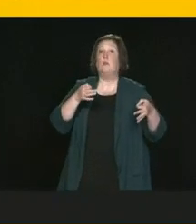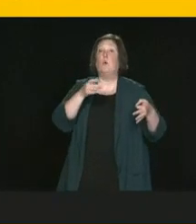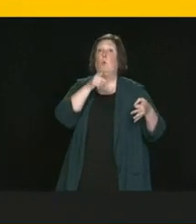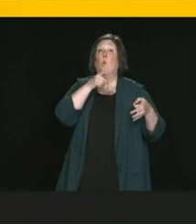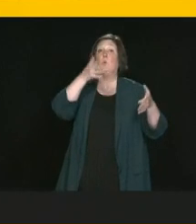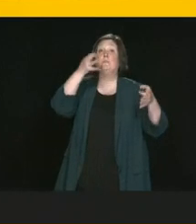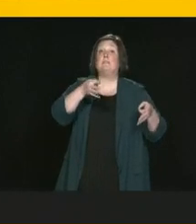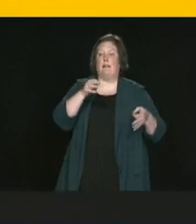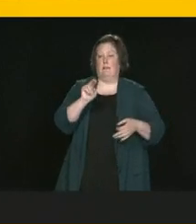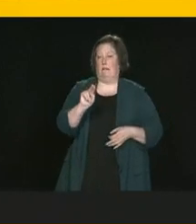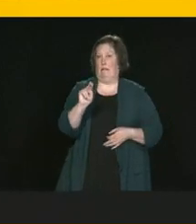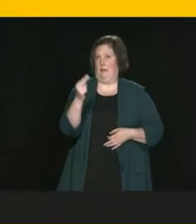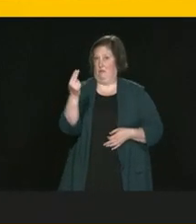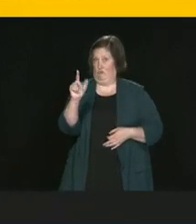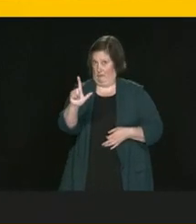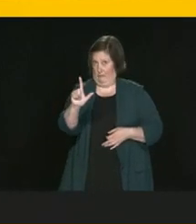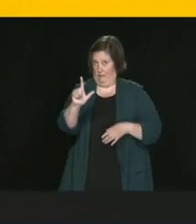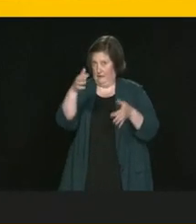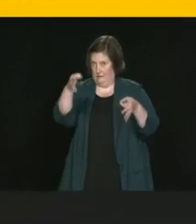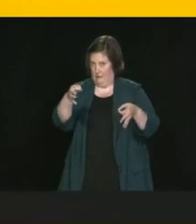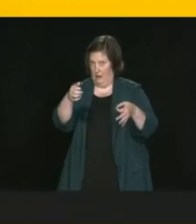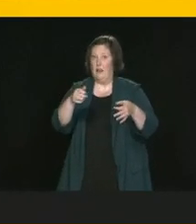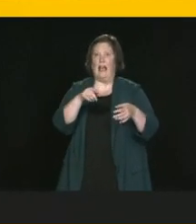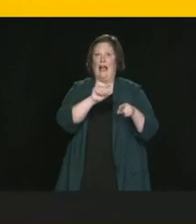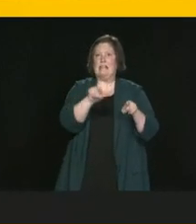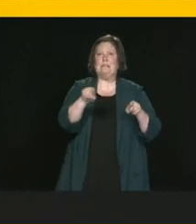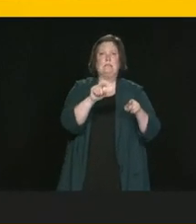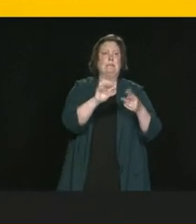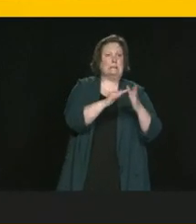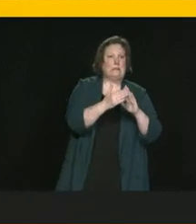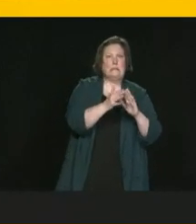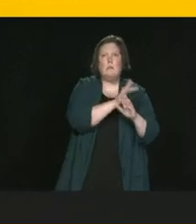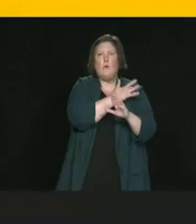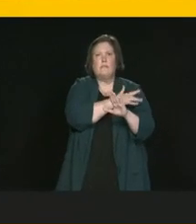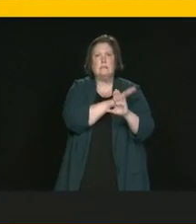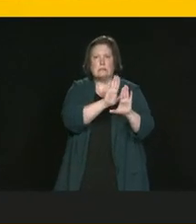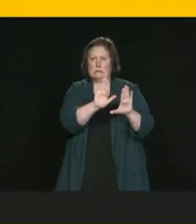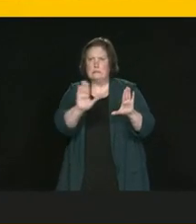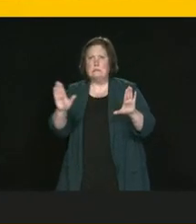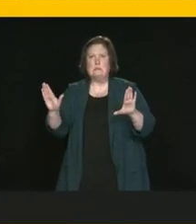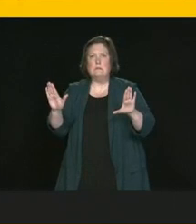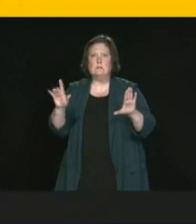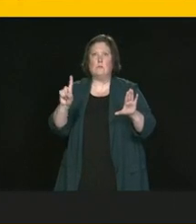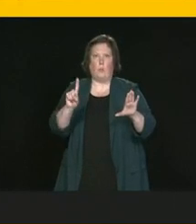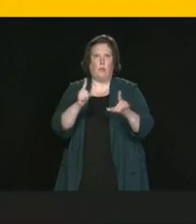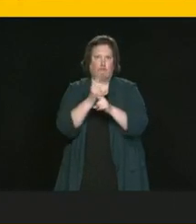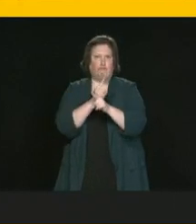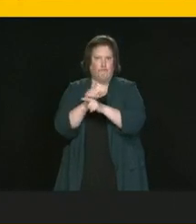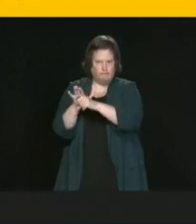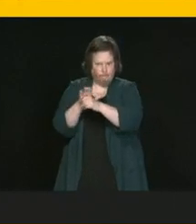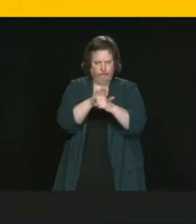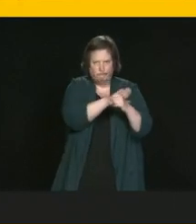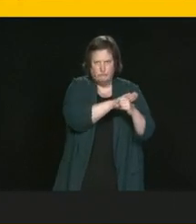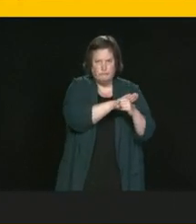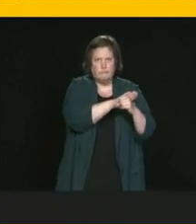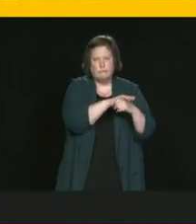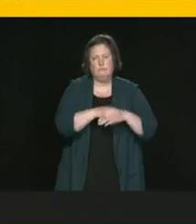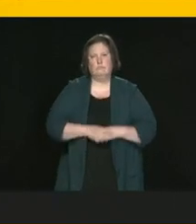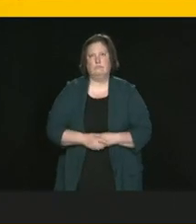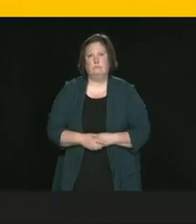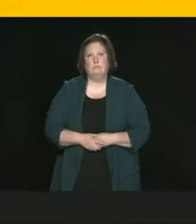the NHL and the cities and provinces in the jurisdiction, but Canada